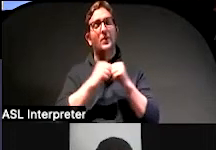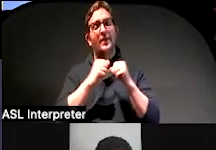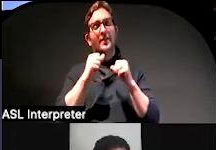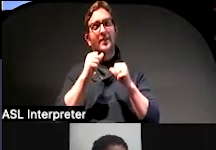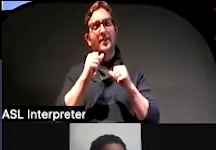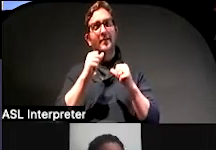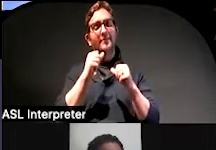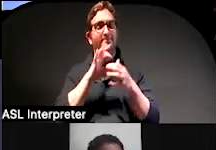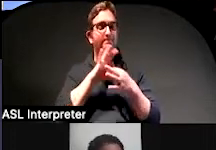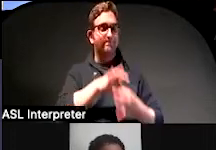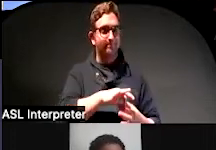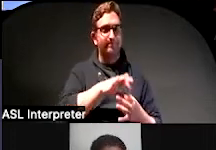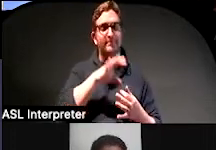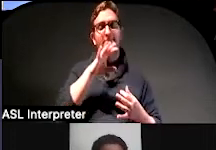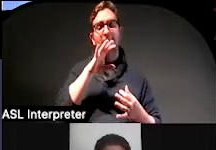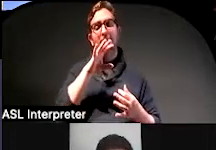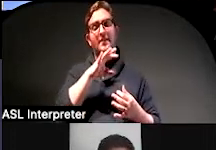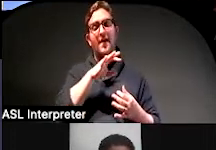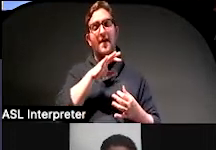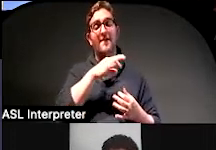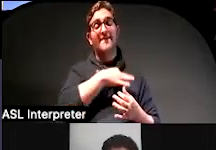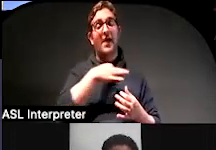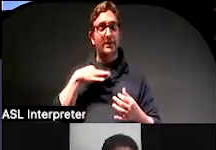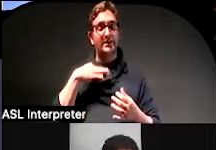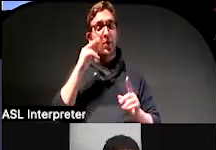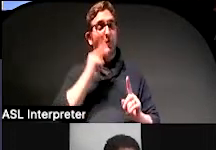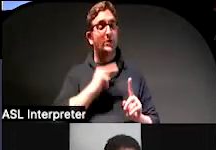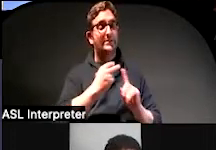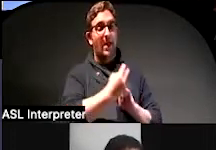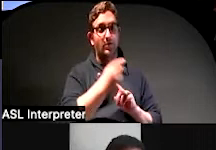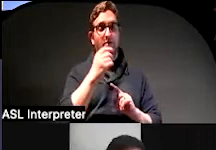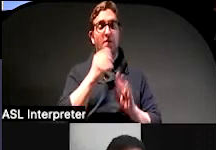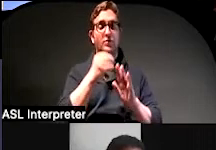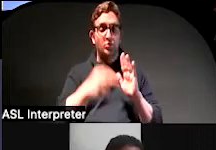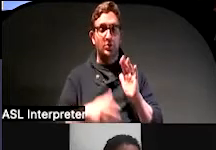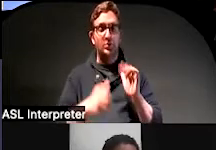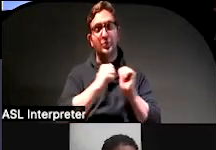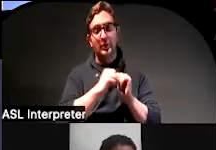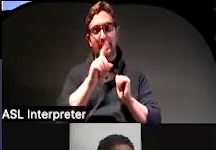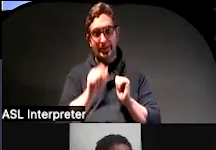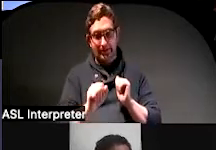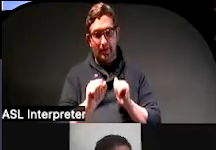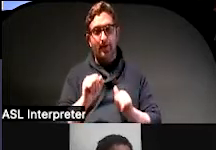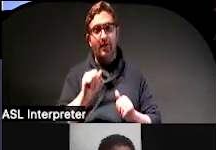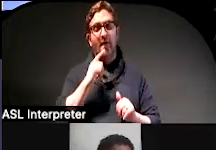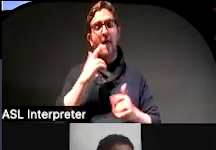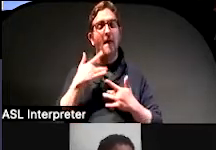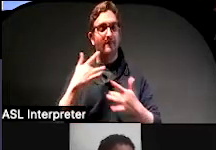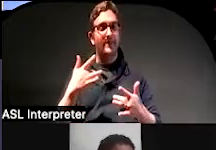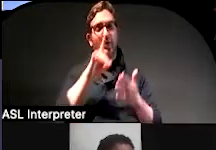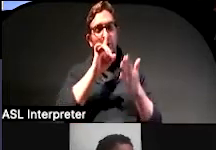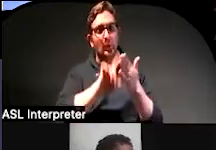related to faculty's perception of students with disabilities. There's often, there's research